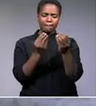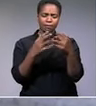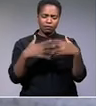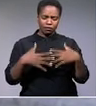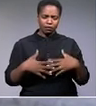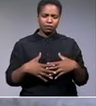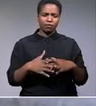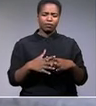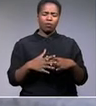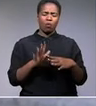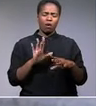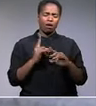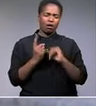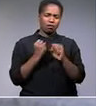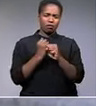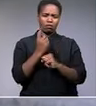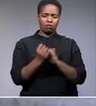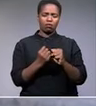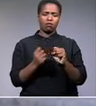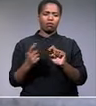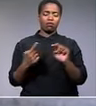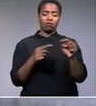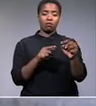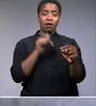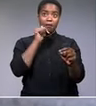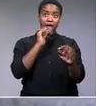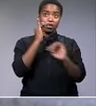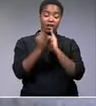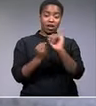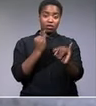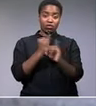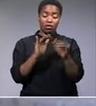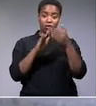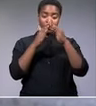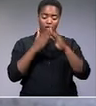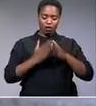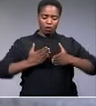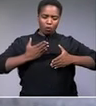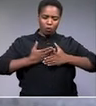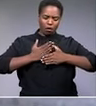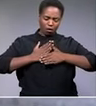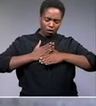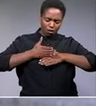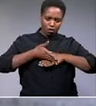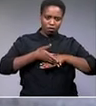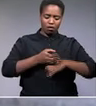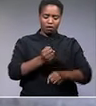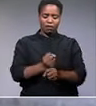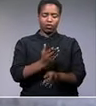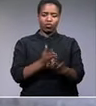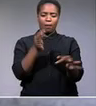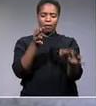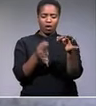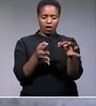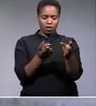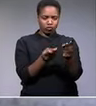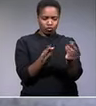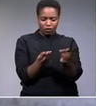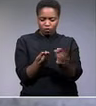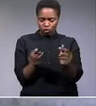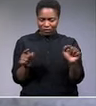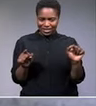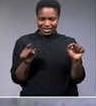long years of war. May the international community work decisively for a political solution that can